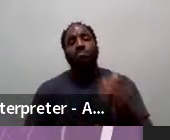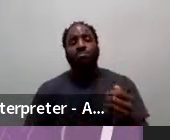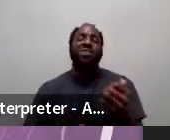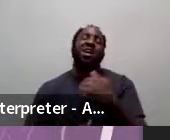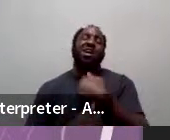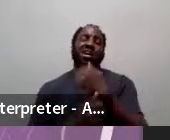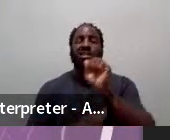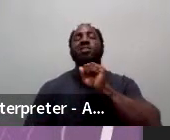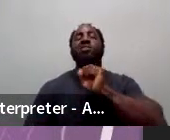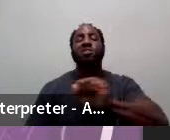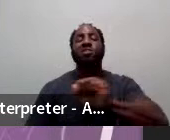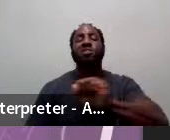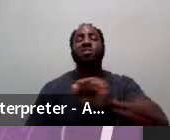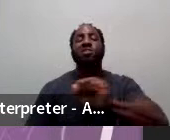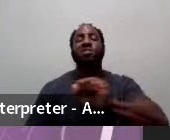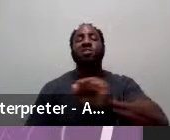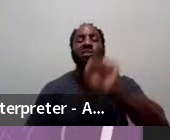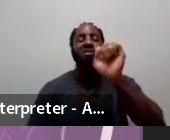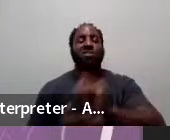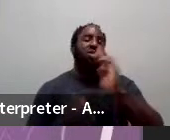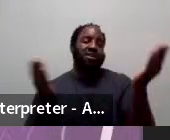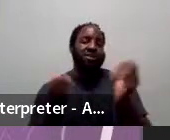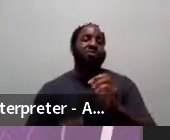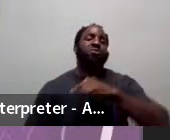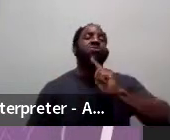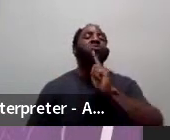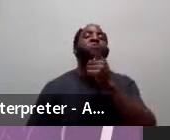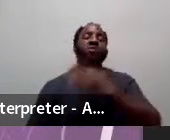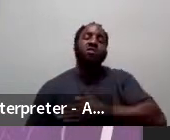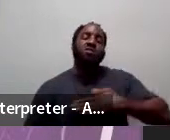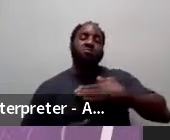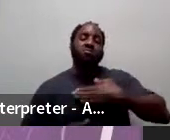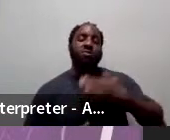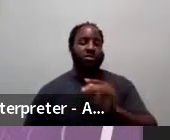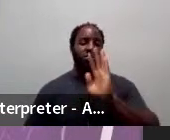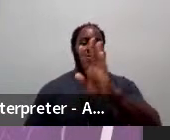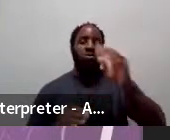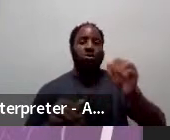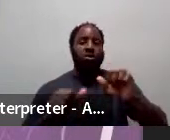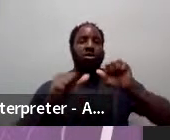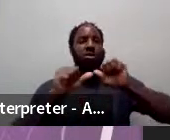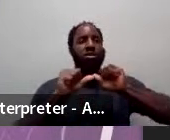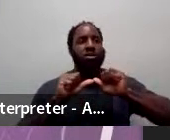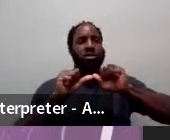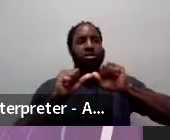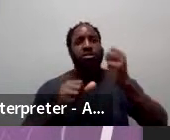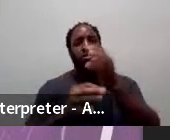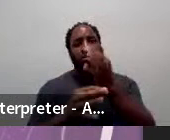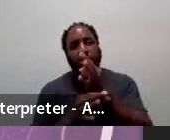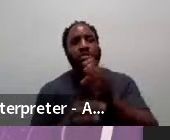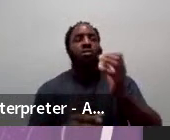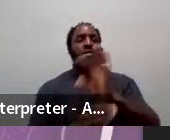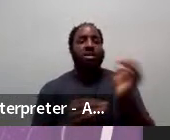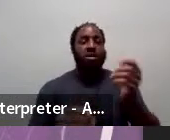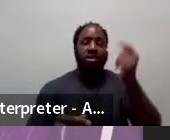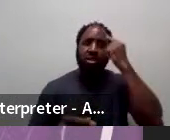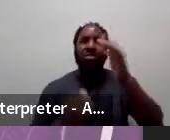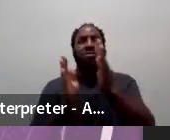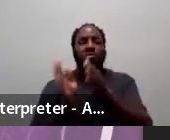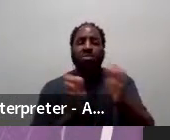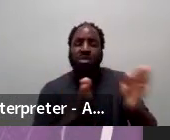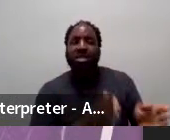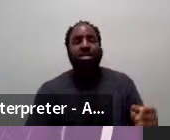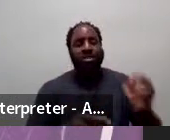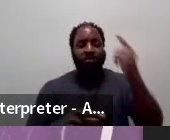you are here. We really appreciate your commitment and support to thoughtful planning around these stations.